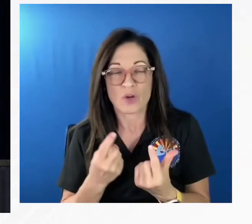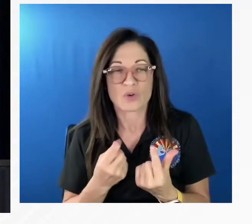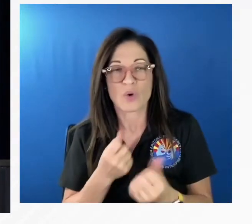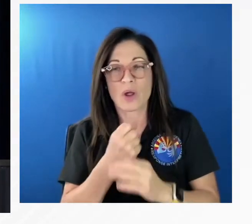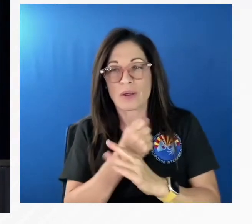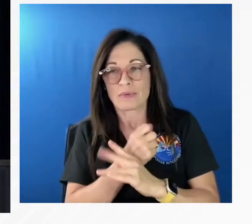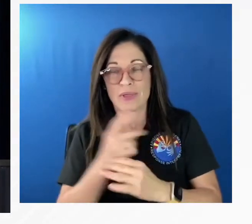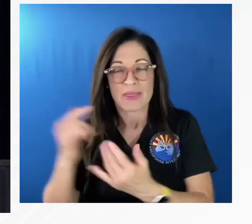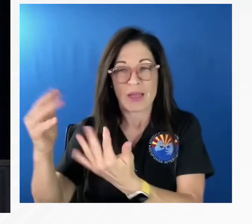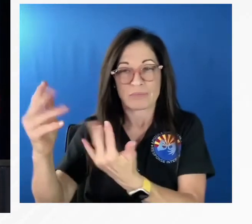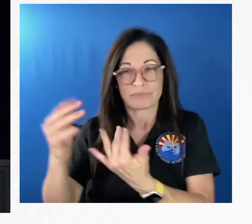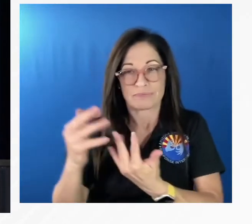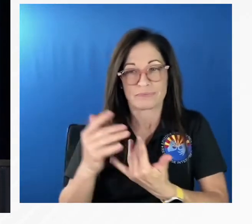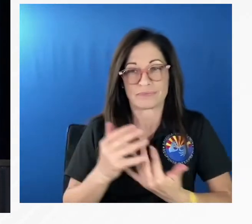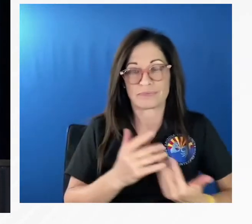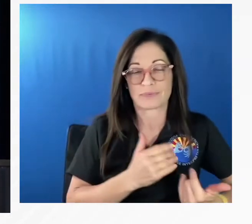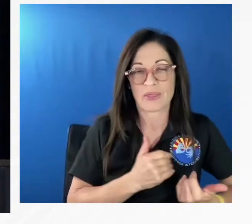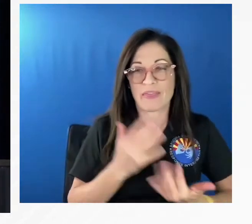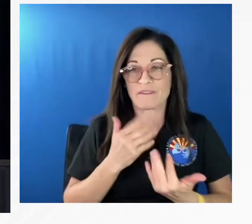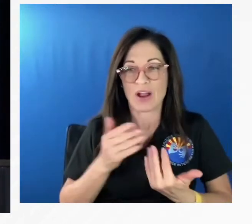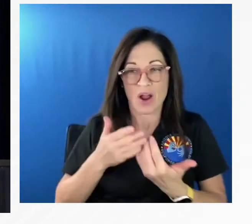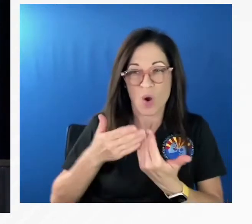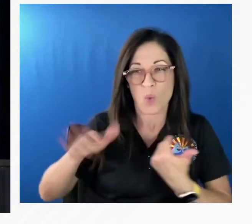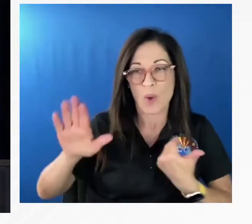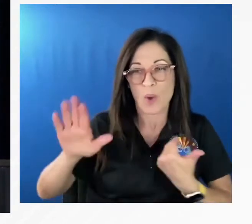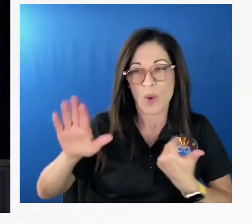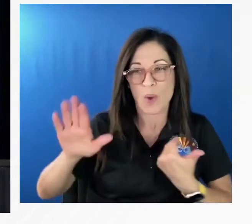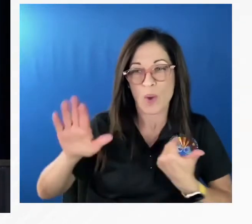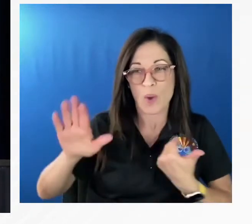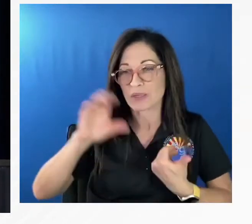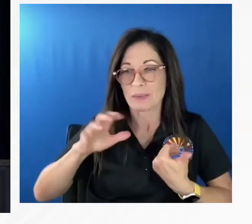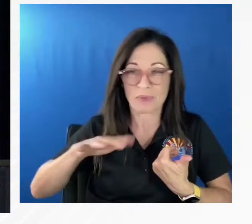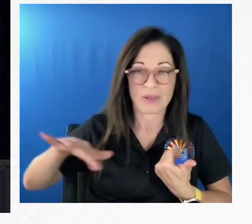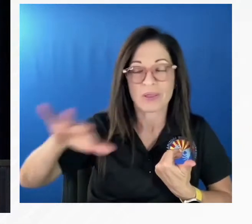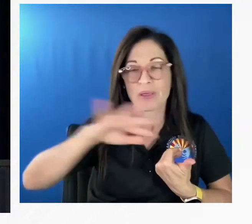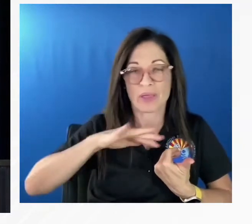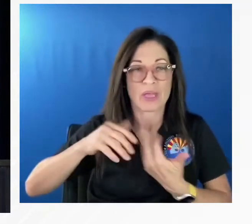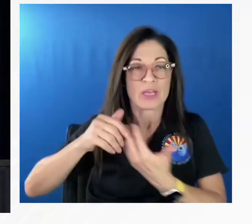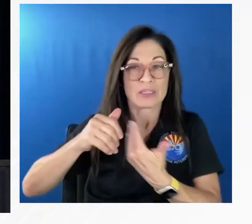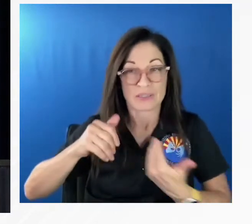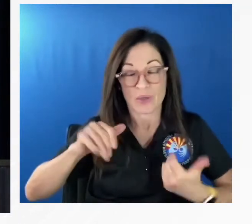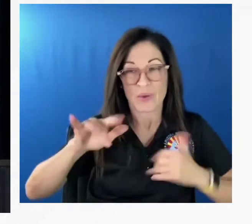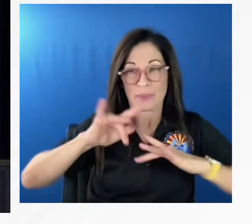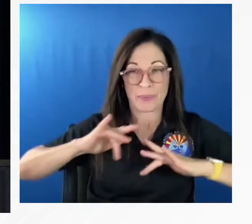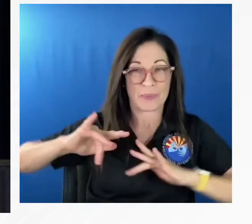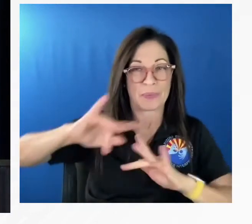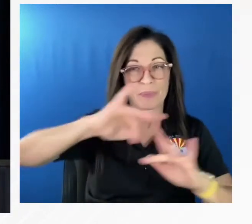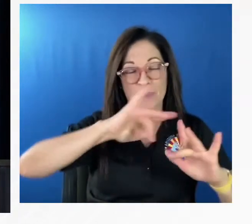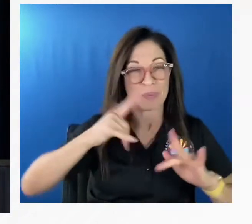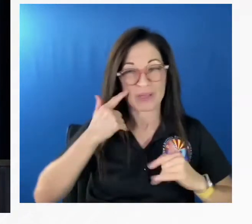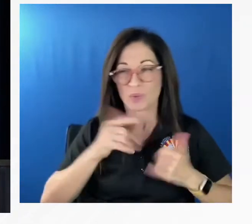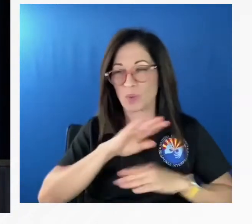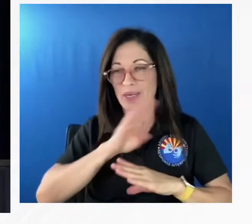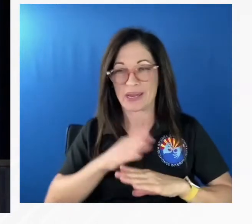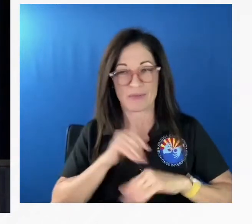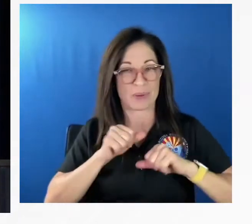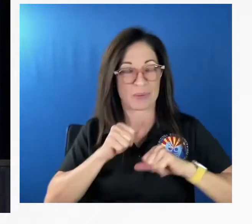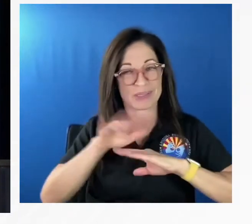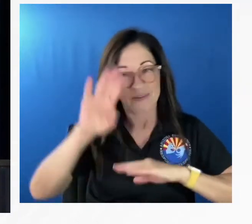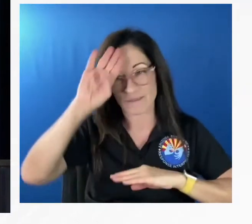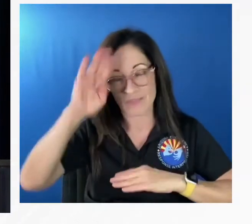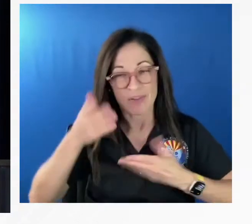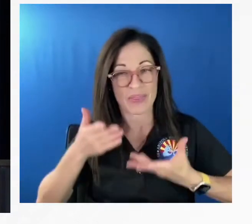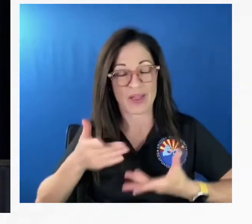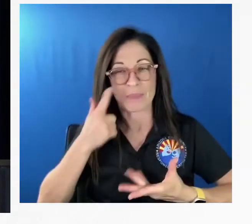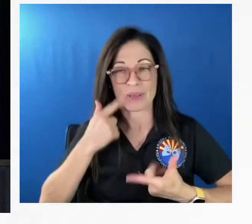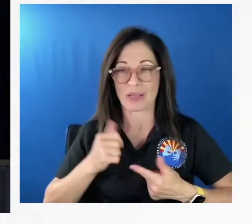that retardant line to give us a better buffer where we knew it was so steep we would never put firefighters in there. And then we just backed that up with water drops and